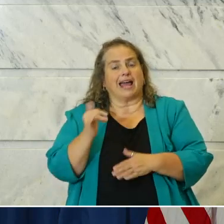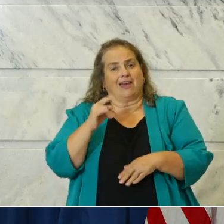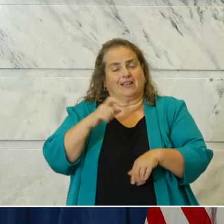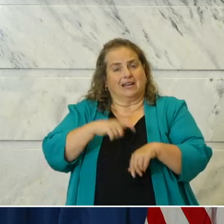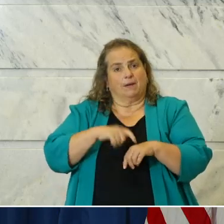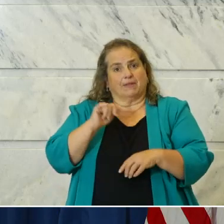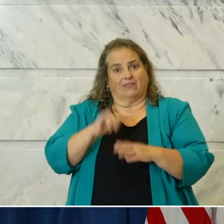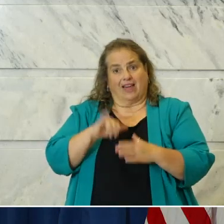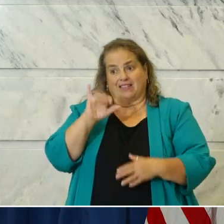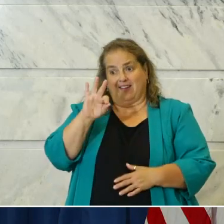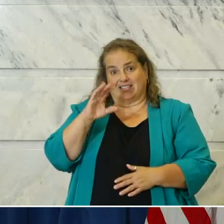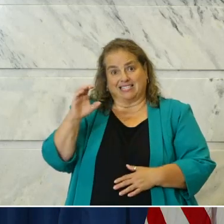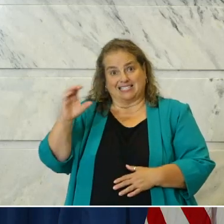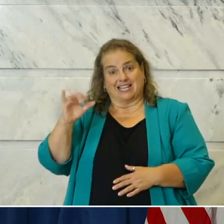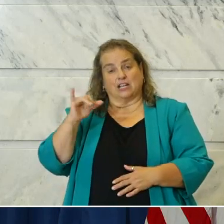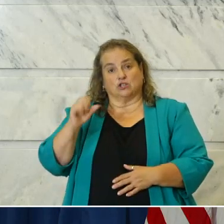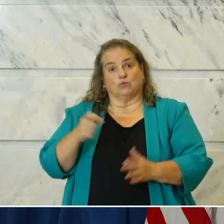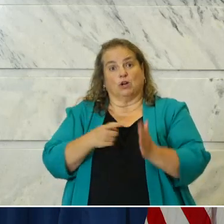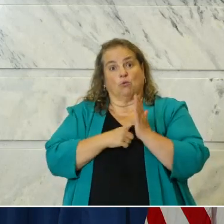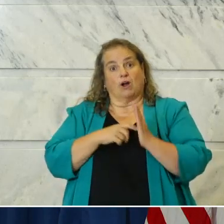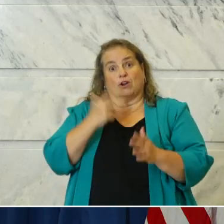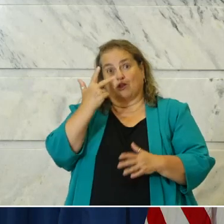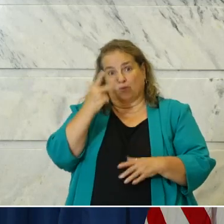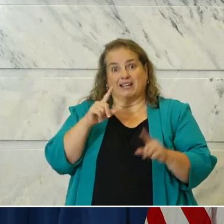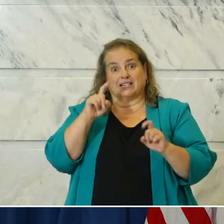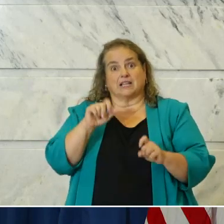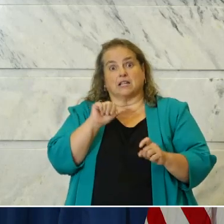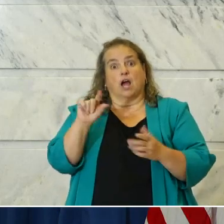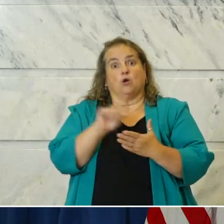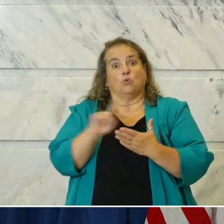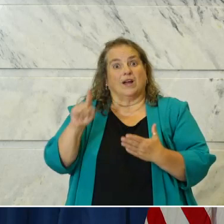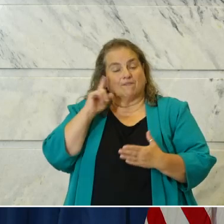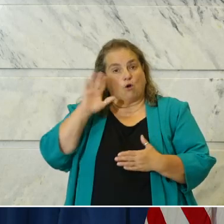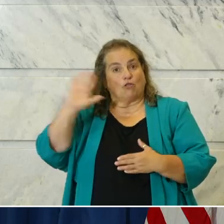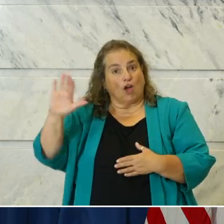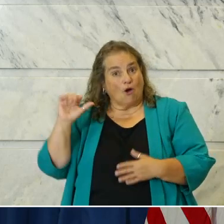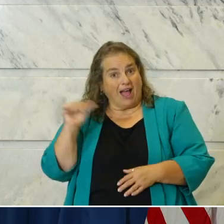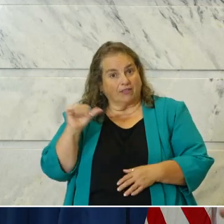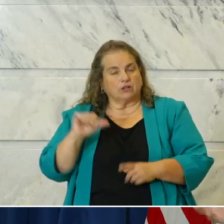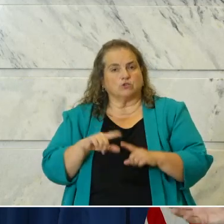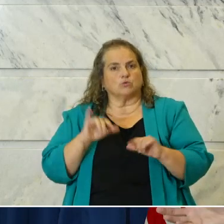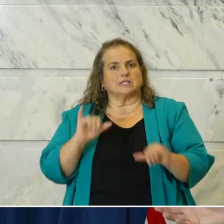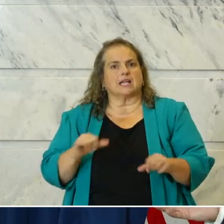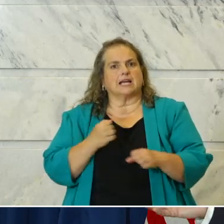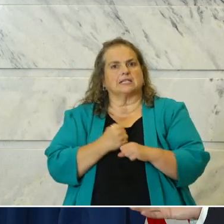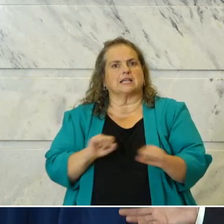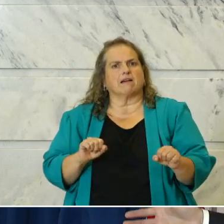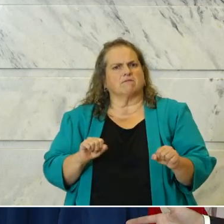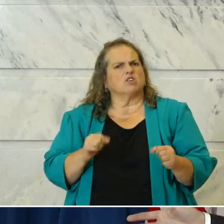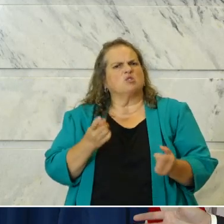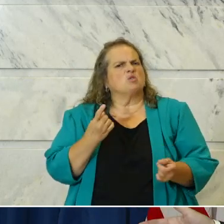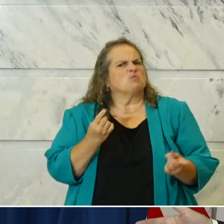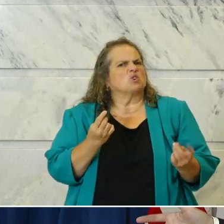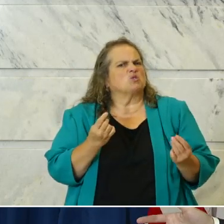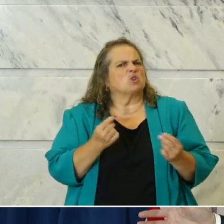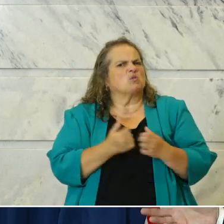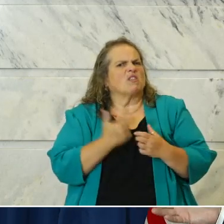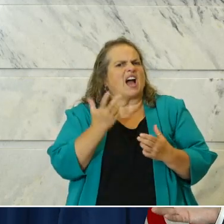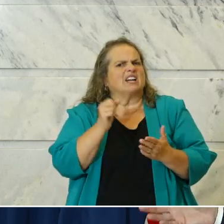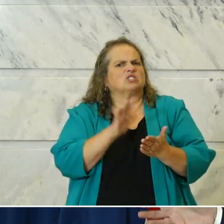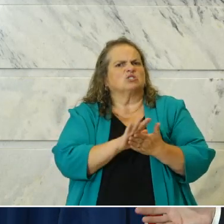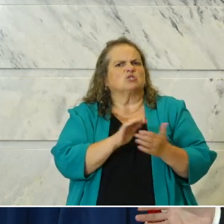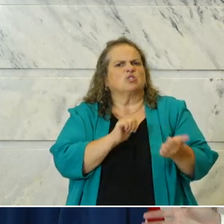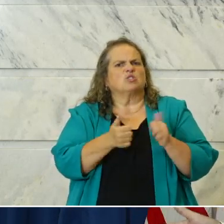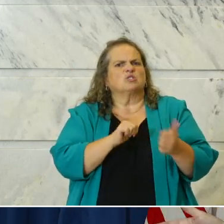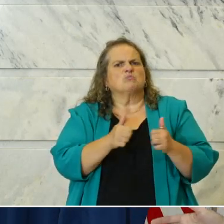requiring 3 tests a week for their athletes to stay safe, what are we doing to make sure